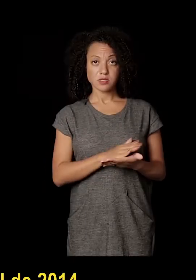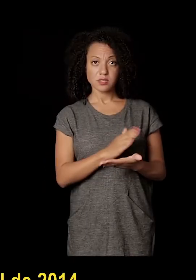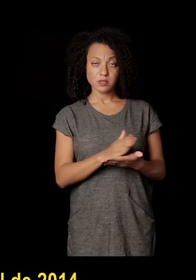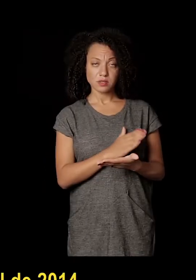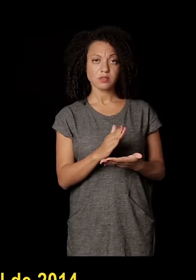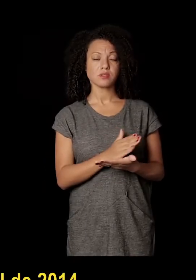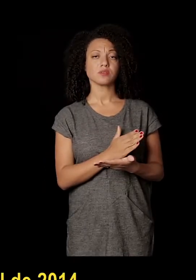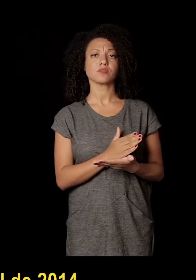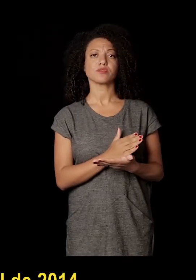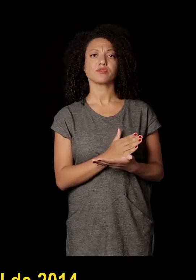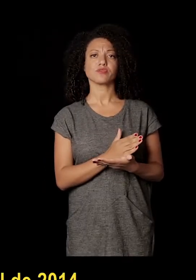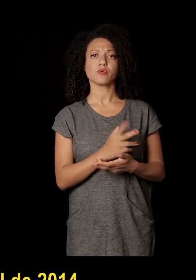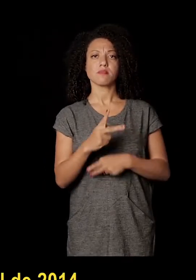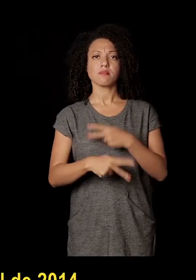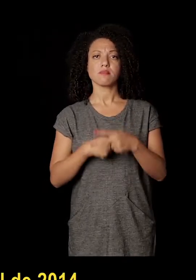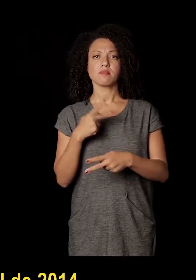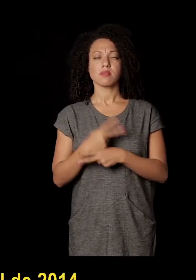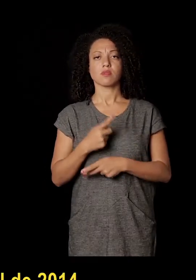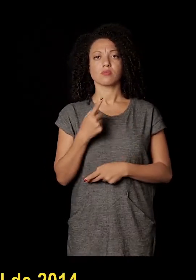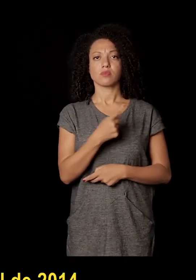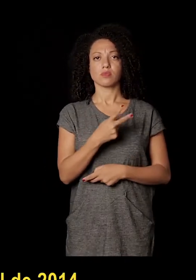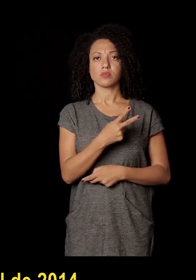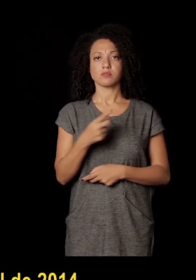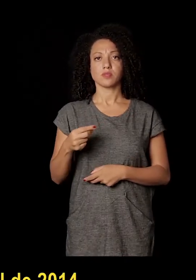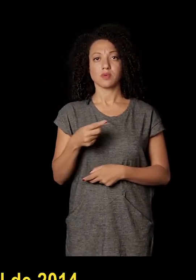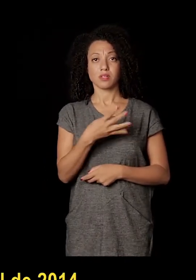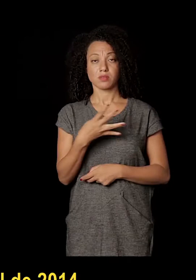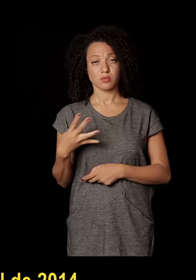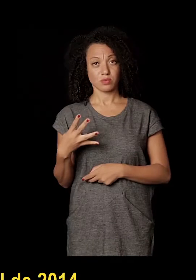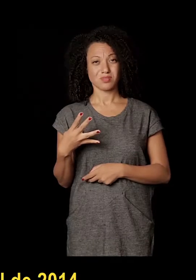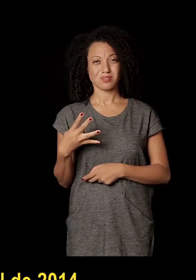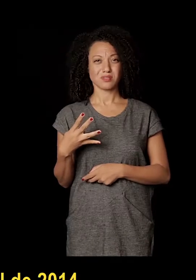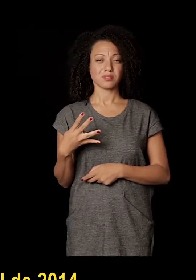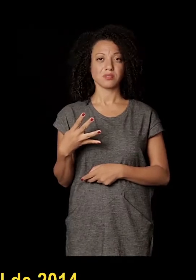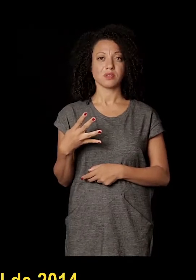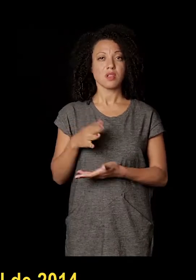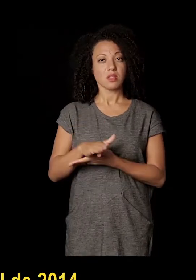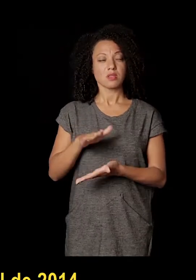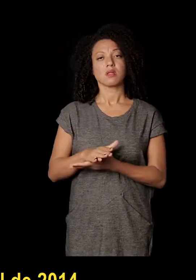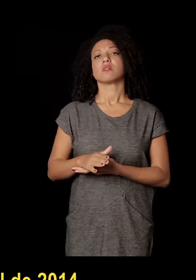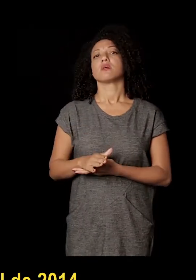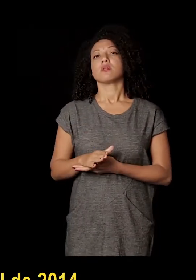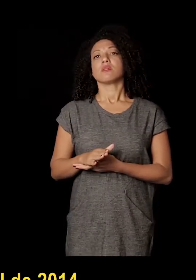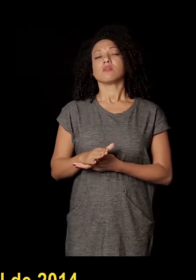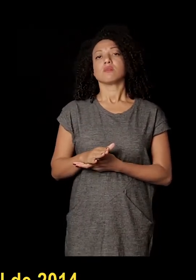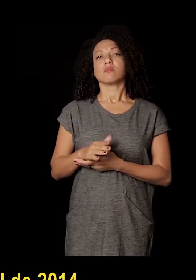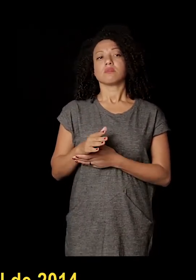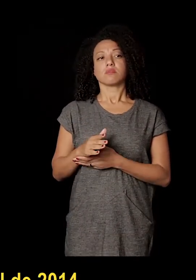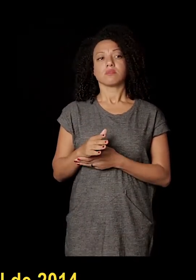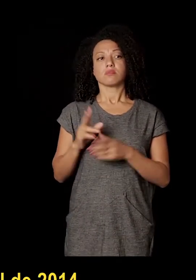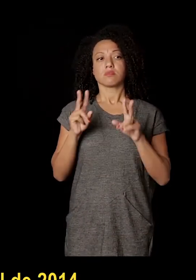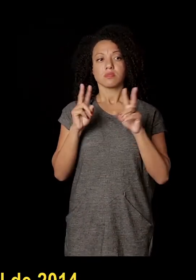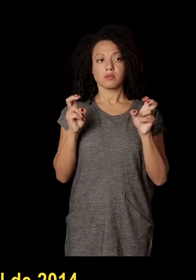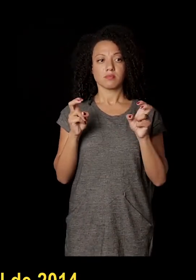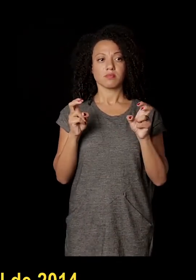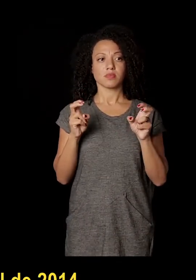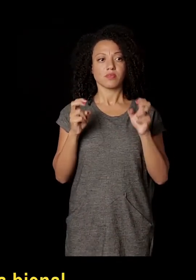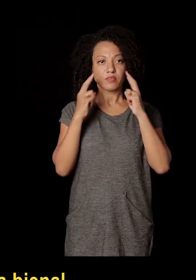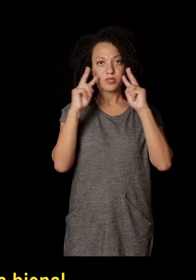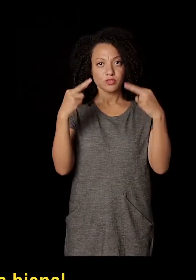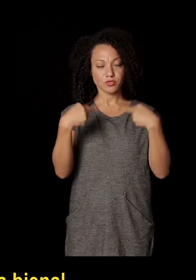This is the book that we did on the 2014 biennial on the Arab world by View from the